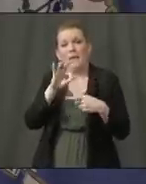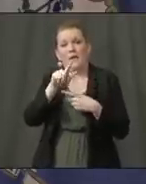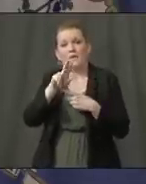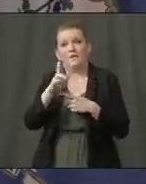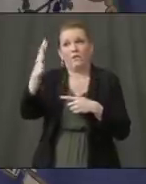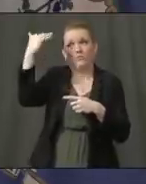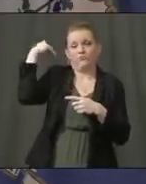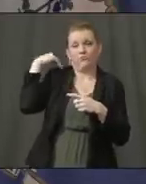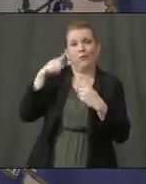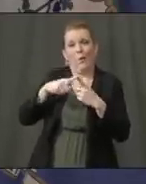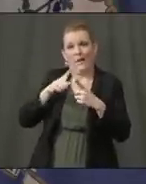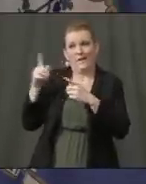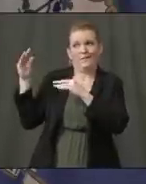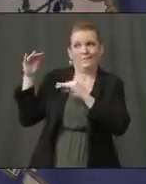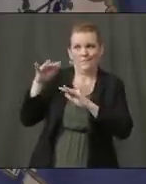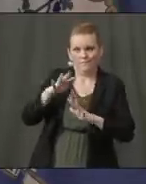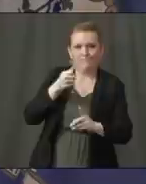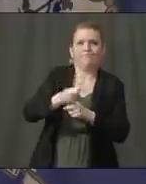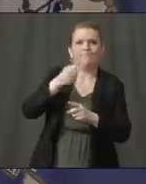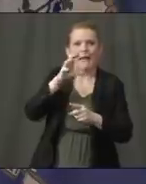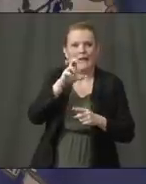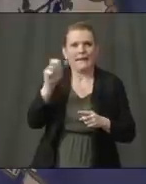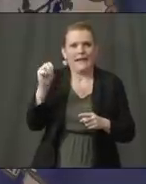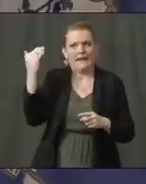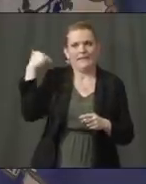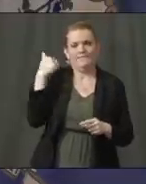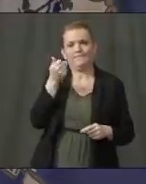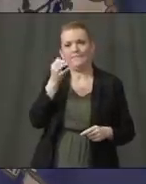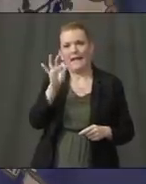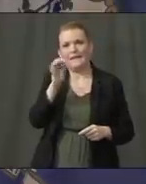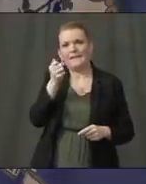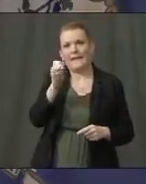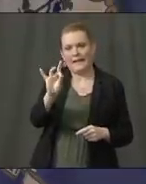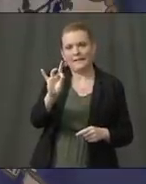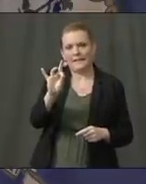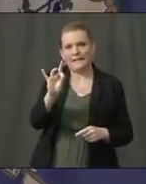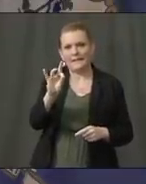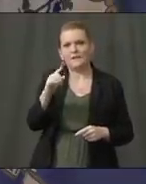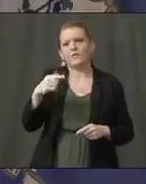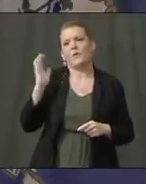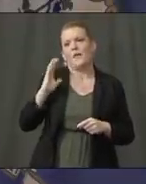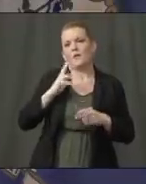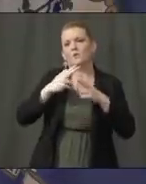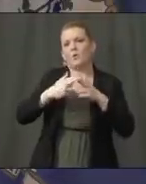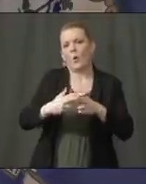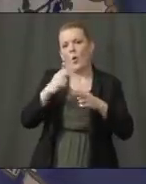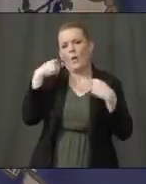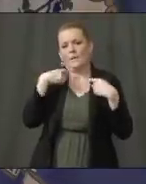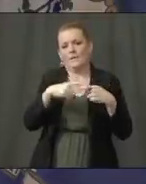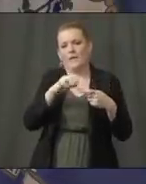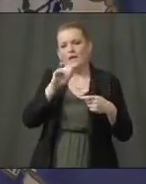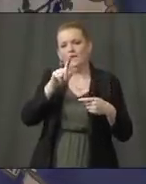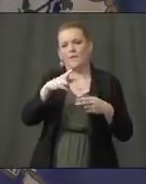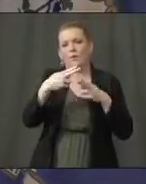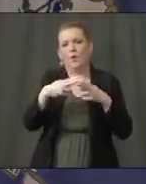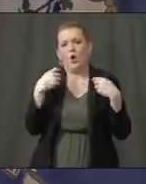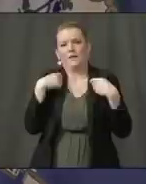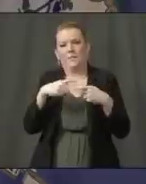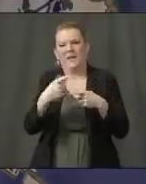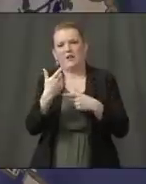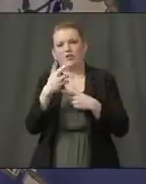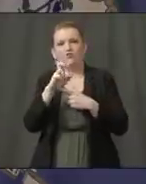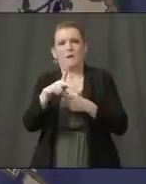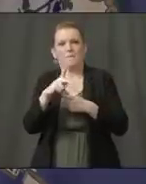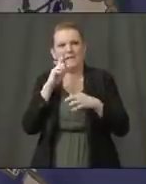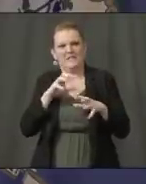September 21st, 1918 said, "The Spanish grip," that's what they called the Spanish flu, "has spread over the